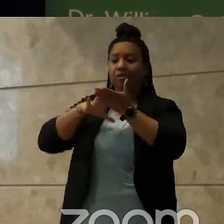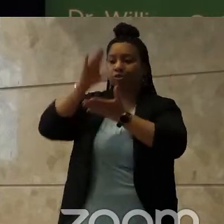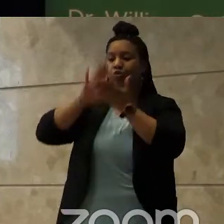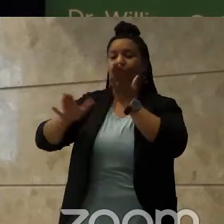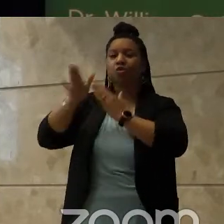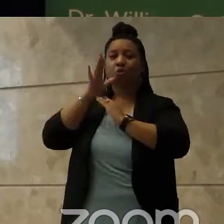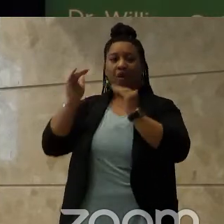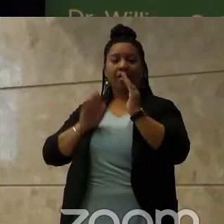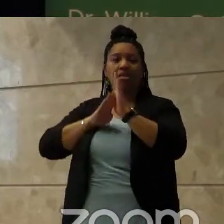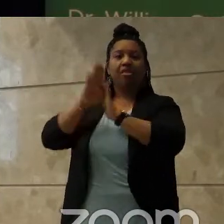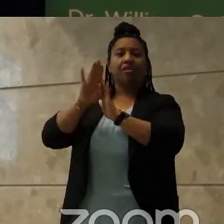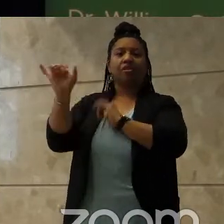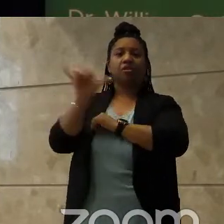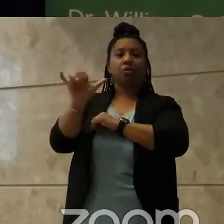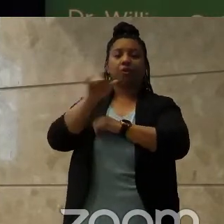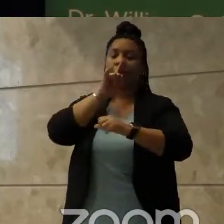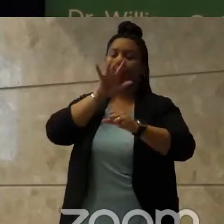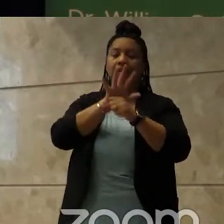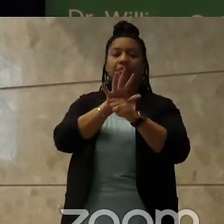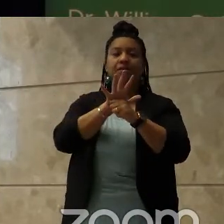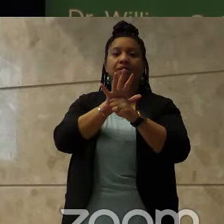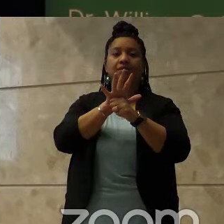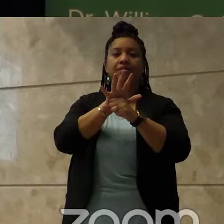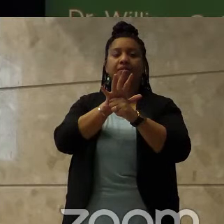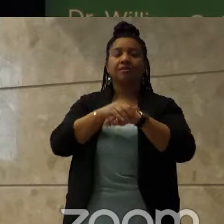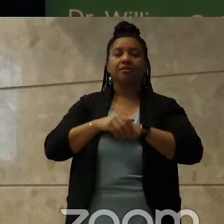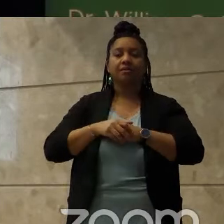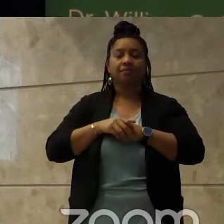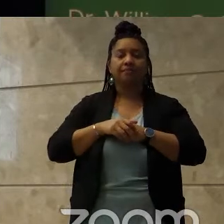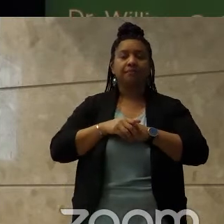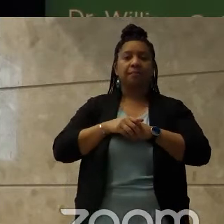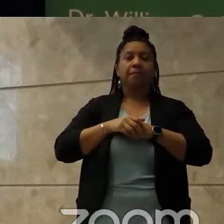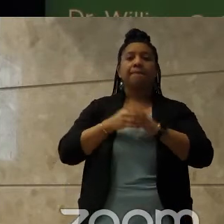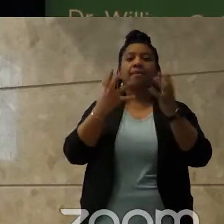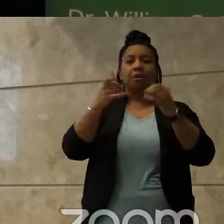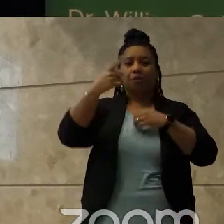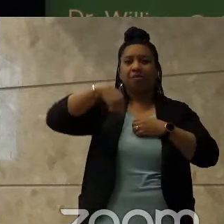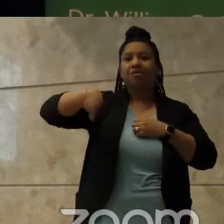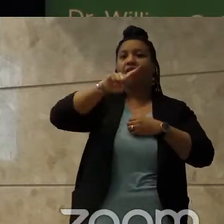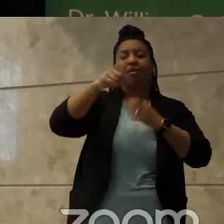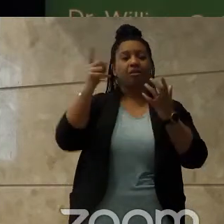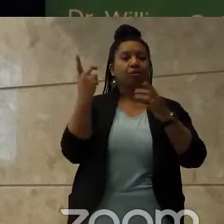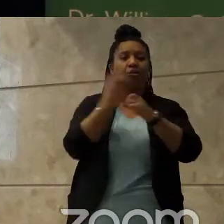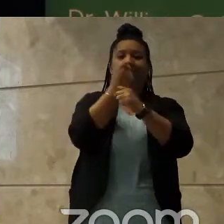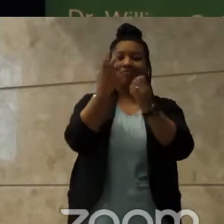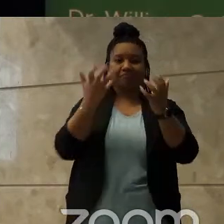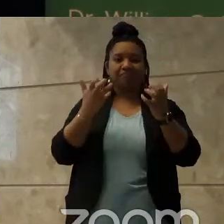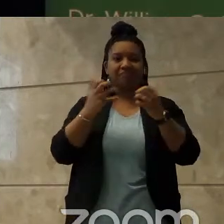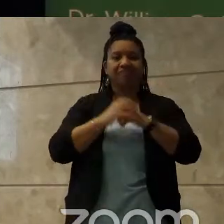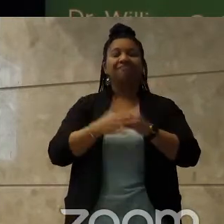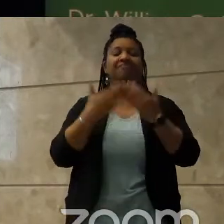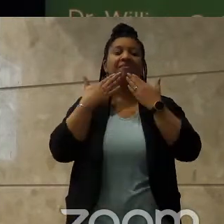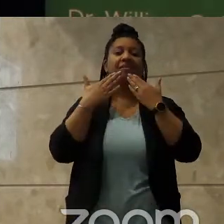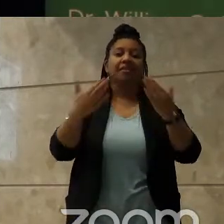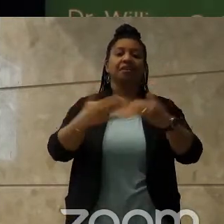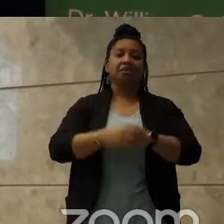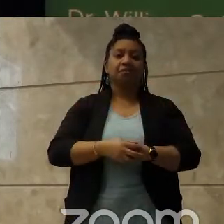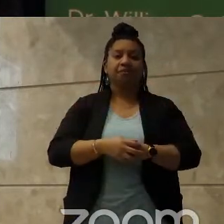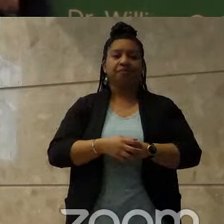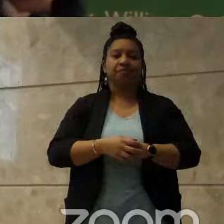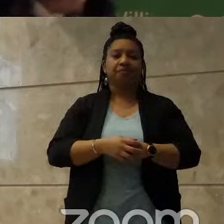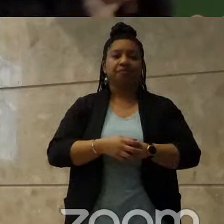I promise you. And I want us all to win. Thank you.